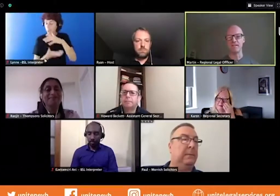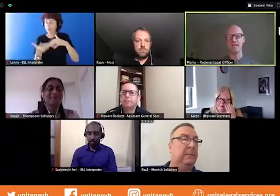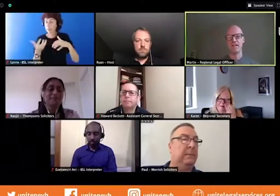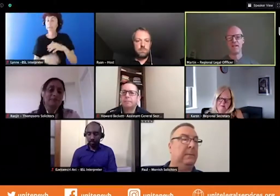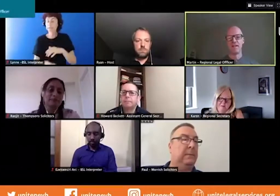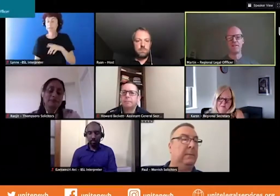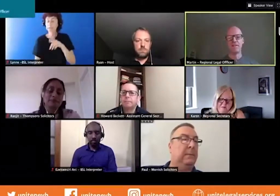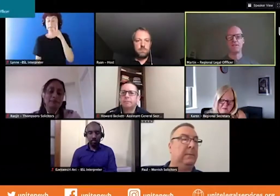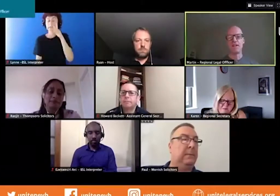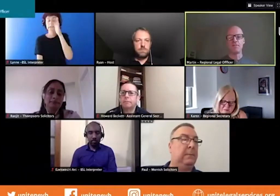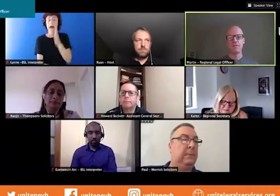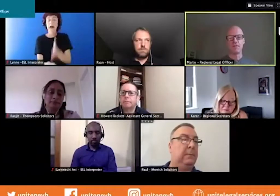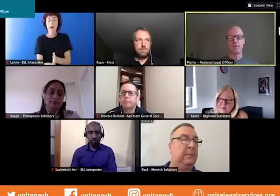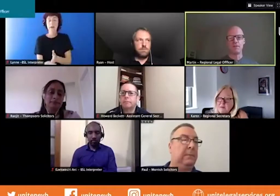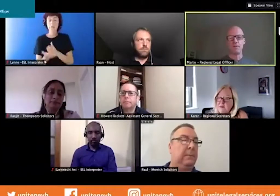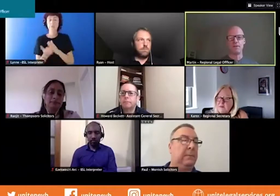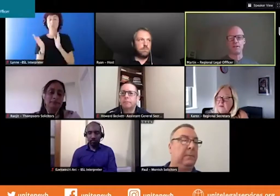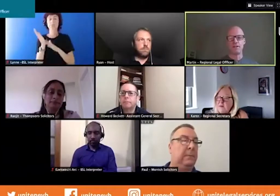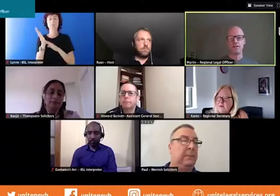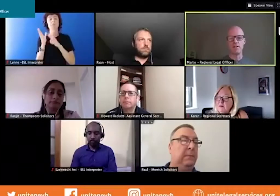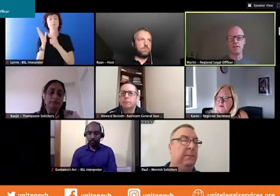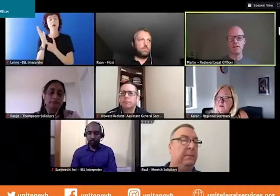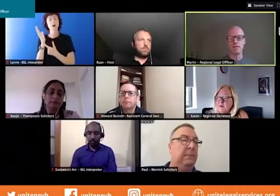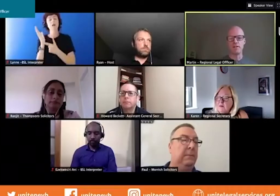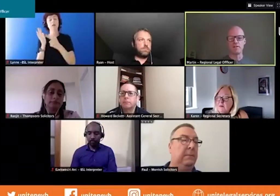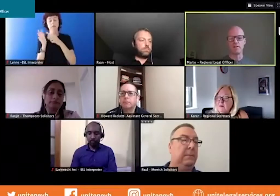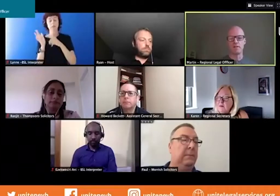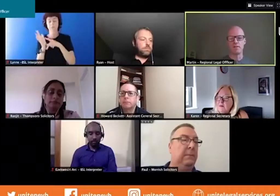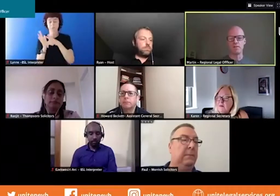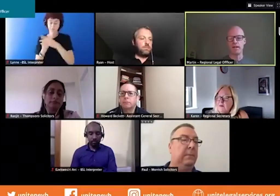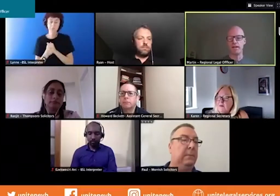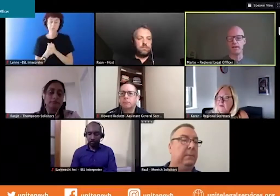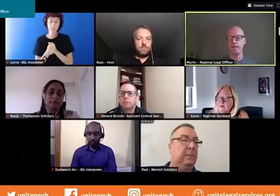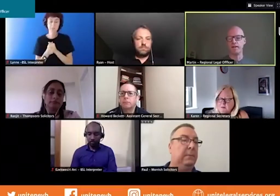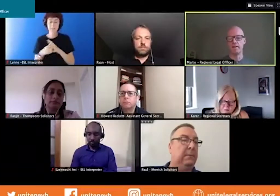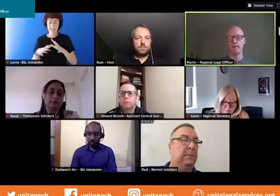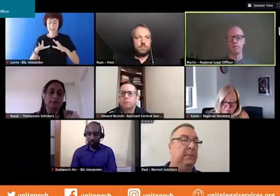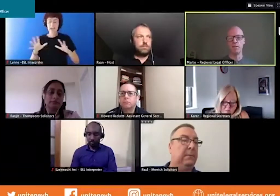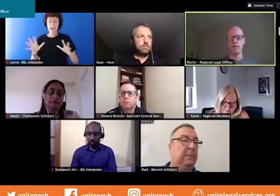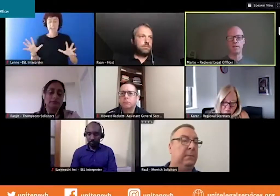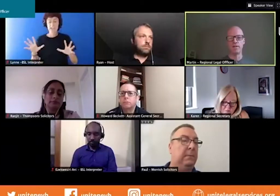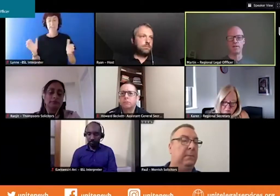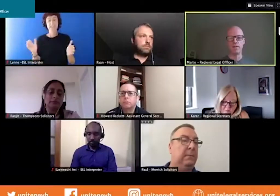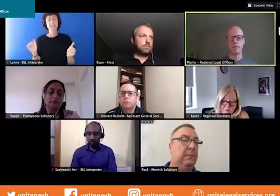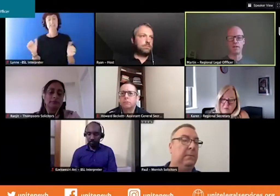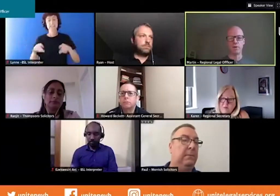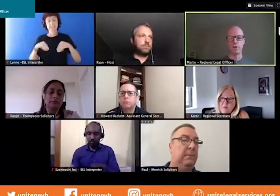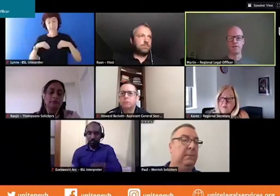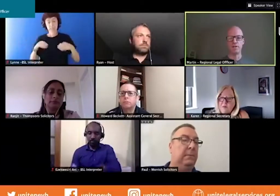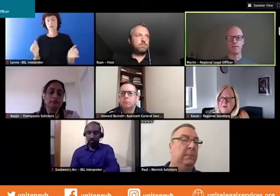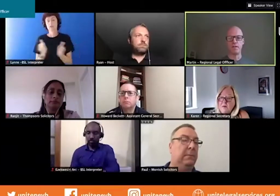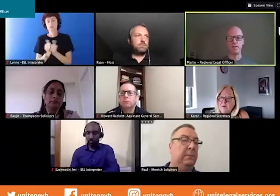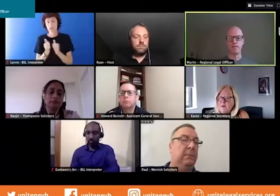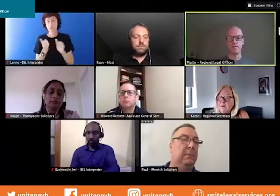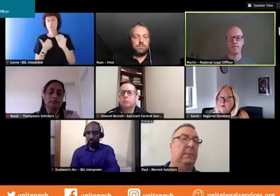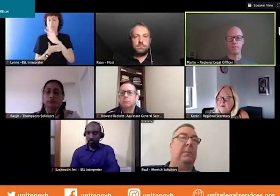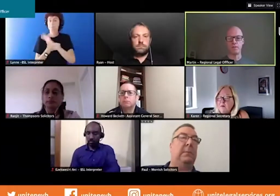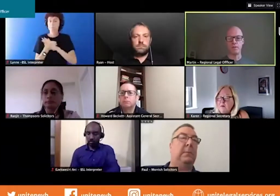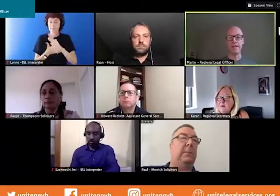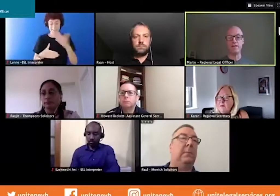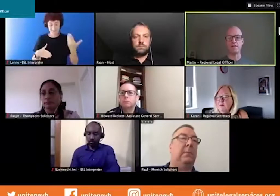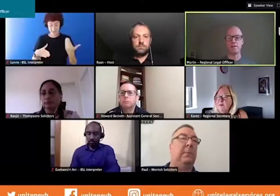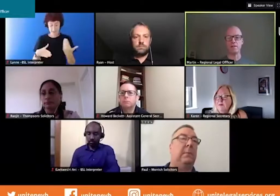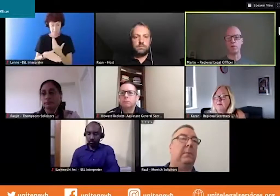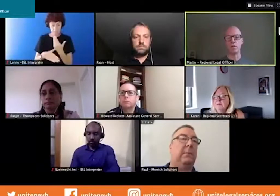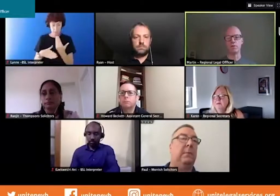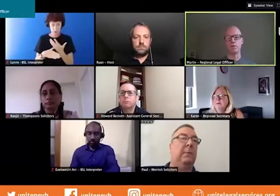answer. Look, a settlement agreement, where we tend to see these is where an employer is trying to bring to an